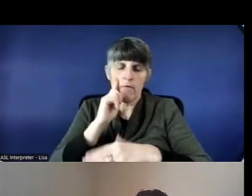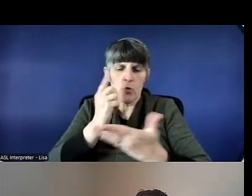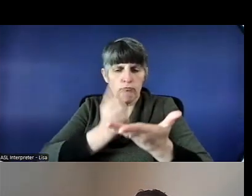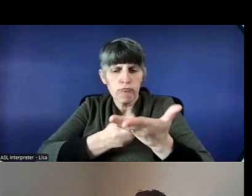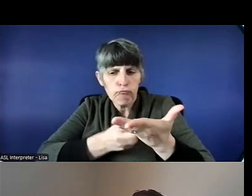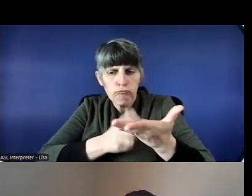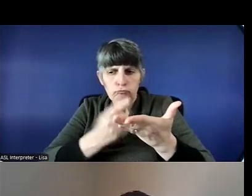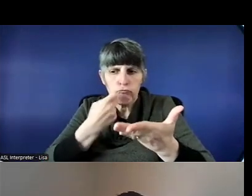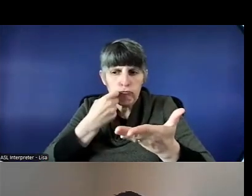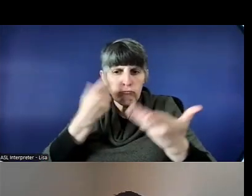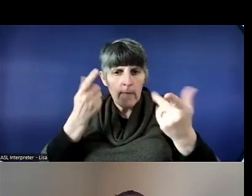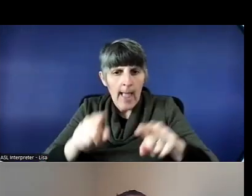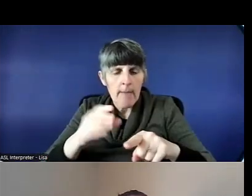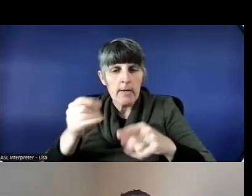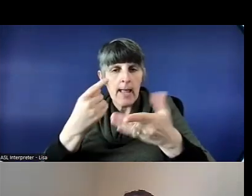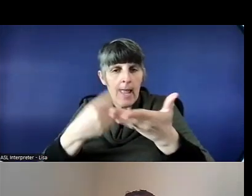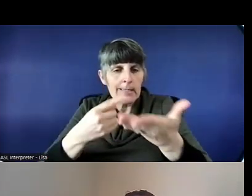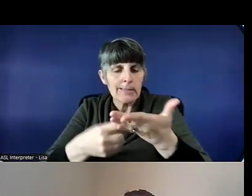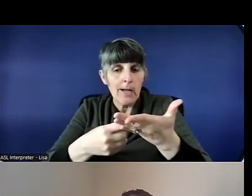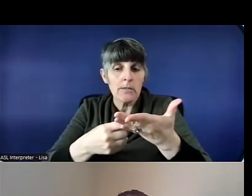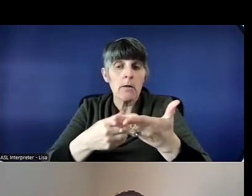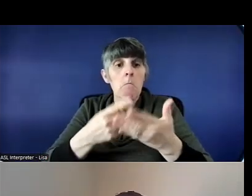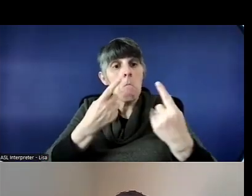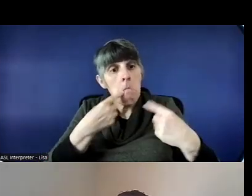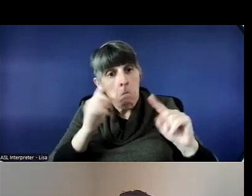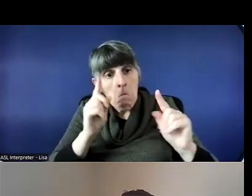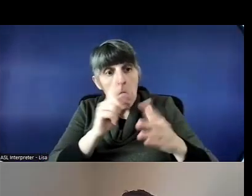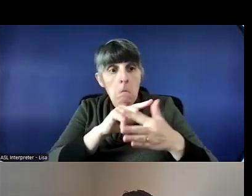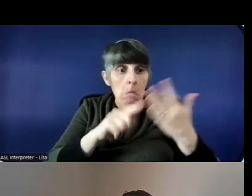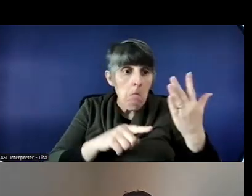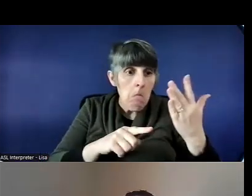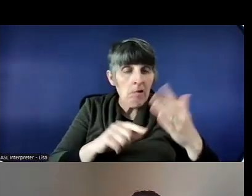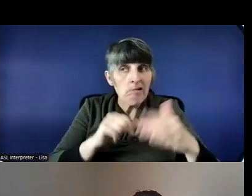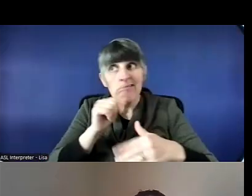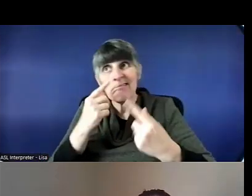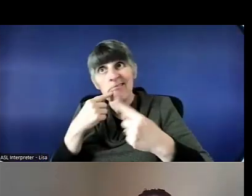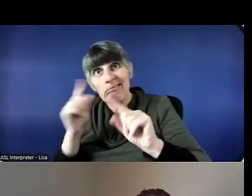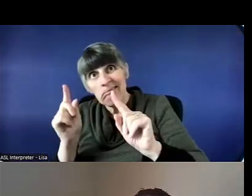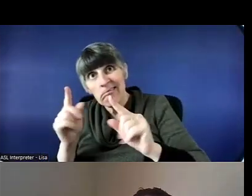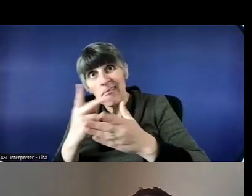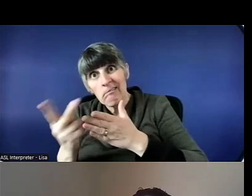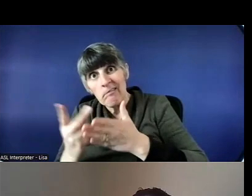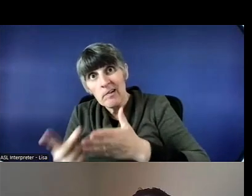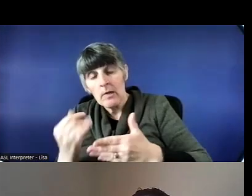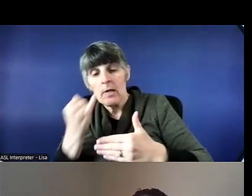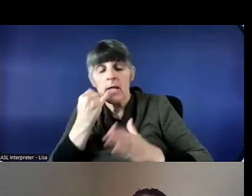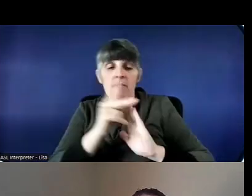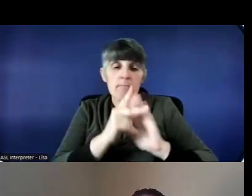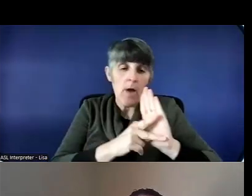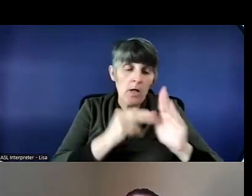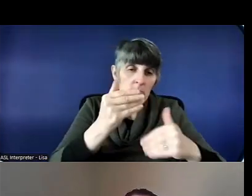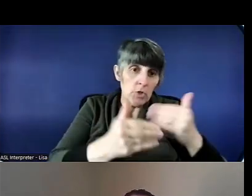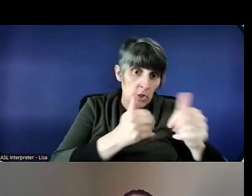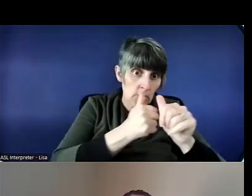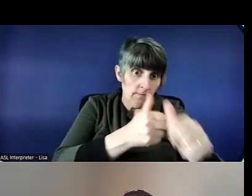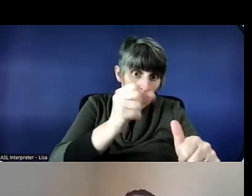what happened and discuss what went well, what didn't work well, if policies and procedures were followed, and how to